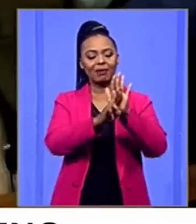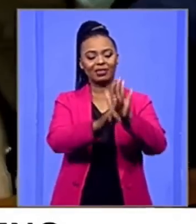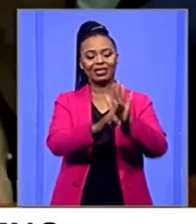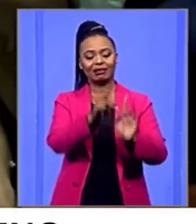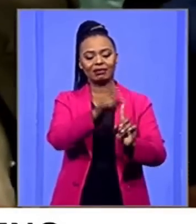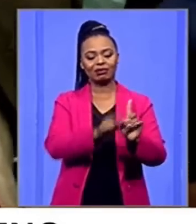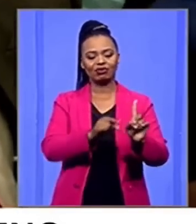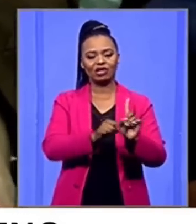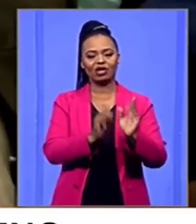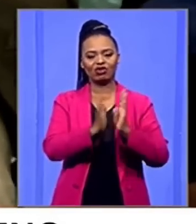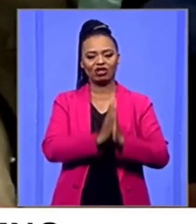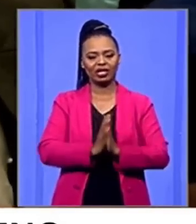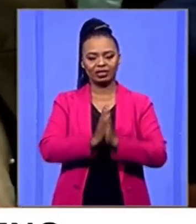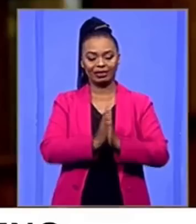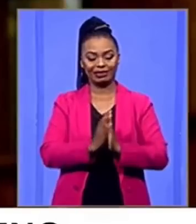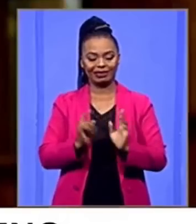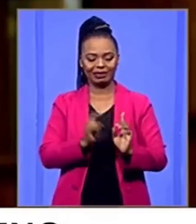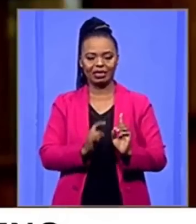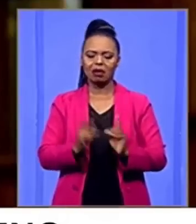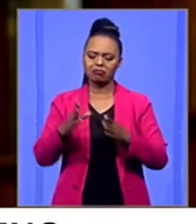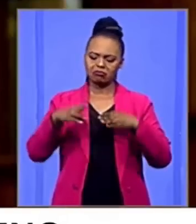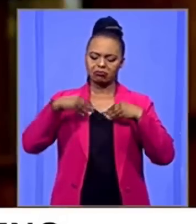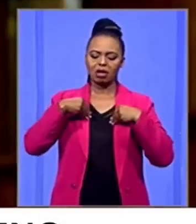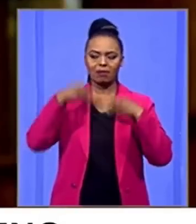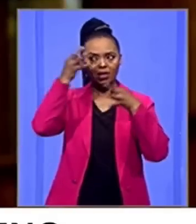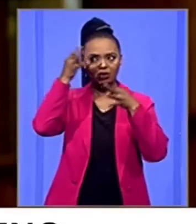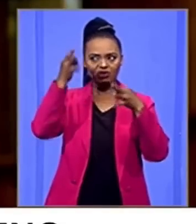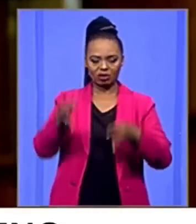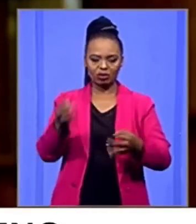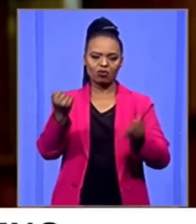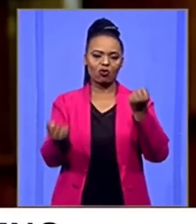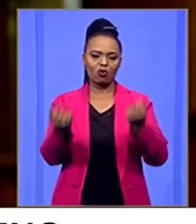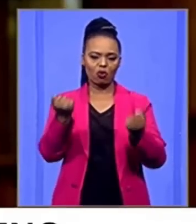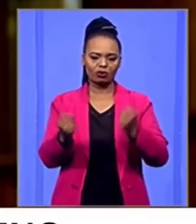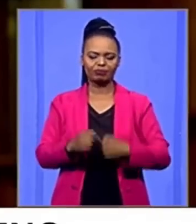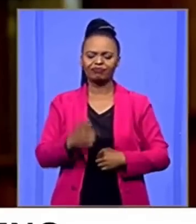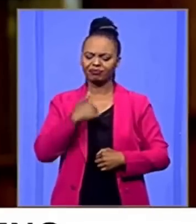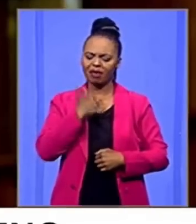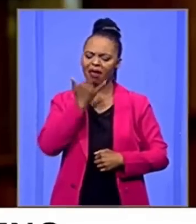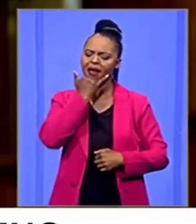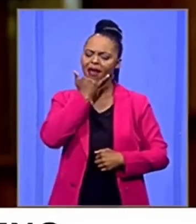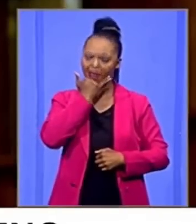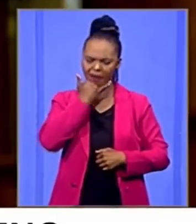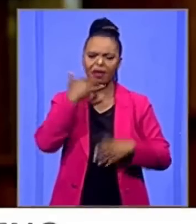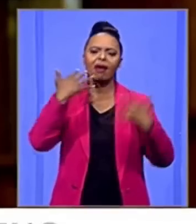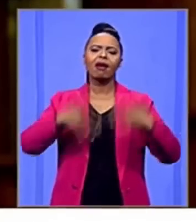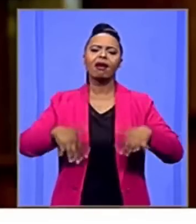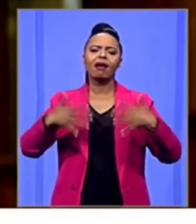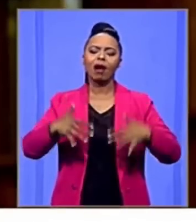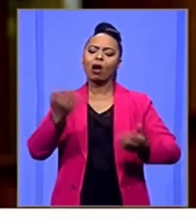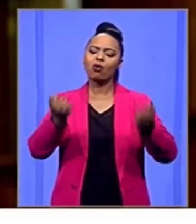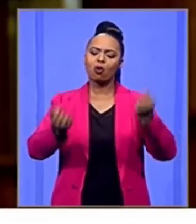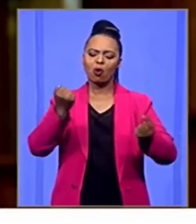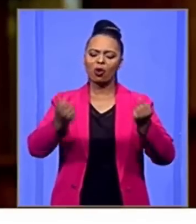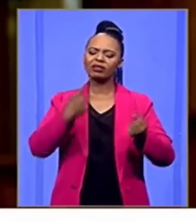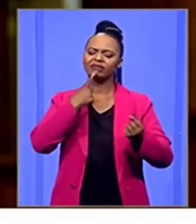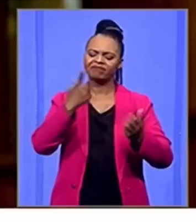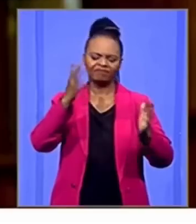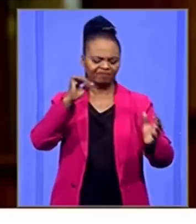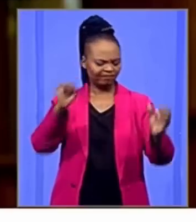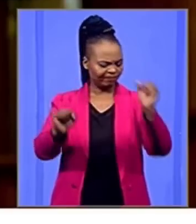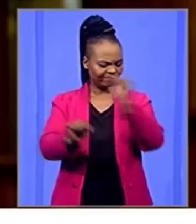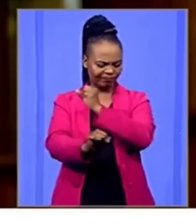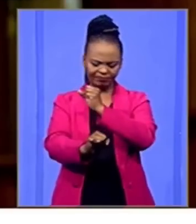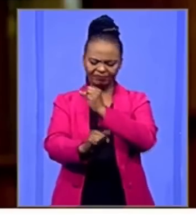amogela tshwetso ya kgotlatshekelo. Re itumetse ka gore kgotlatshekelo nkile tshwetso ya gore taba e fedile